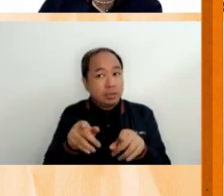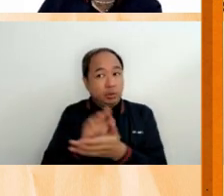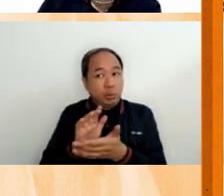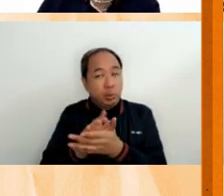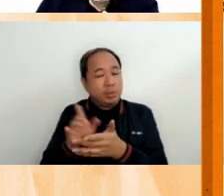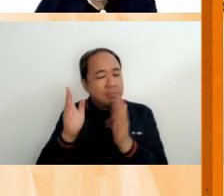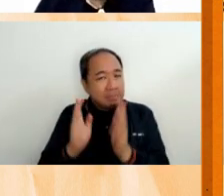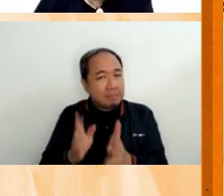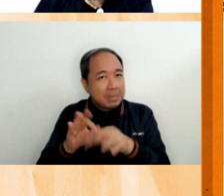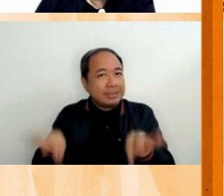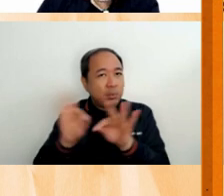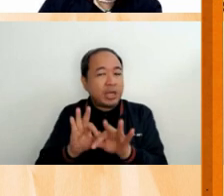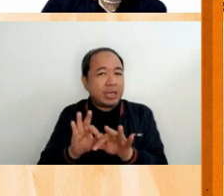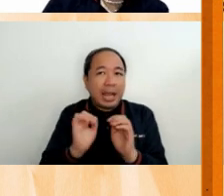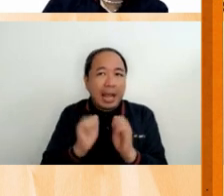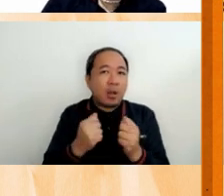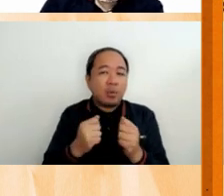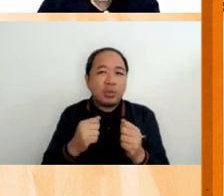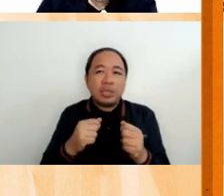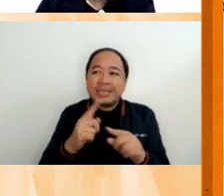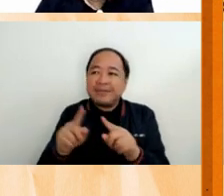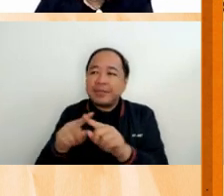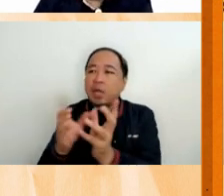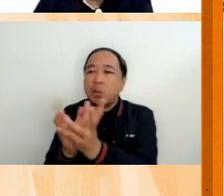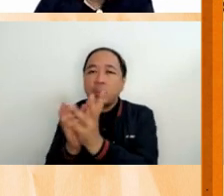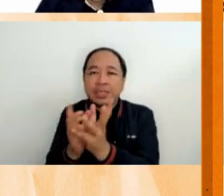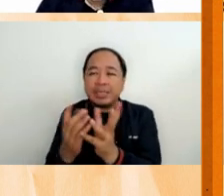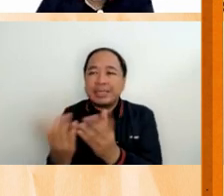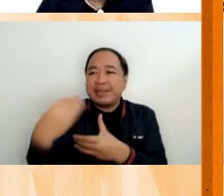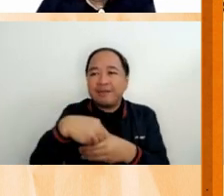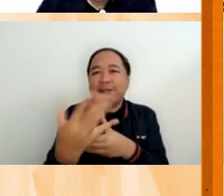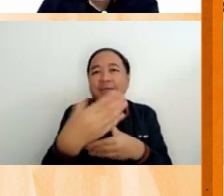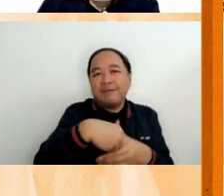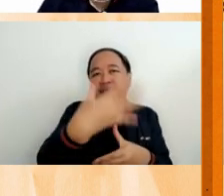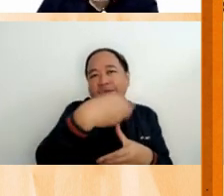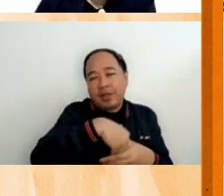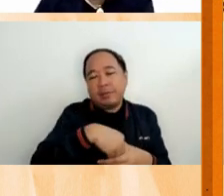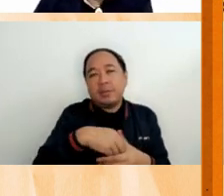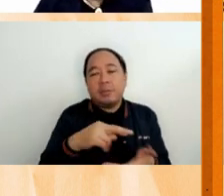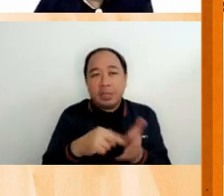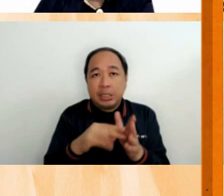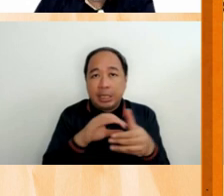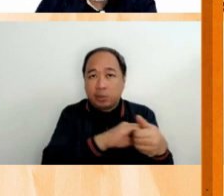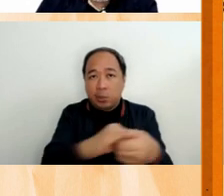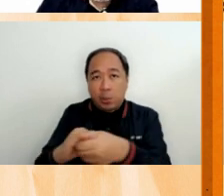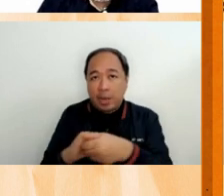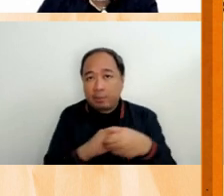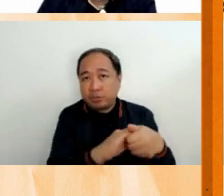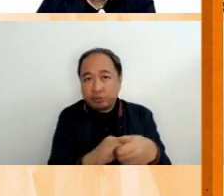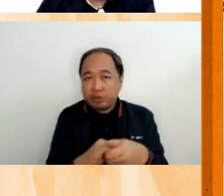as you can see in the drawings here, in the pictures here, we have the school, we have the